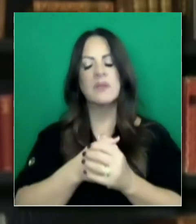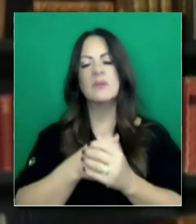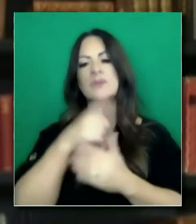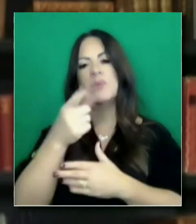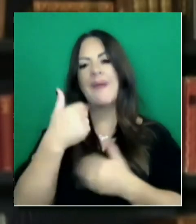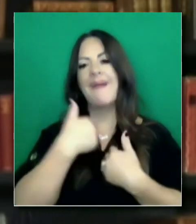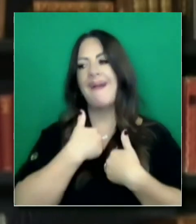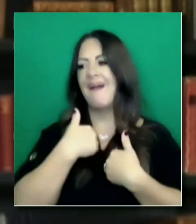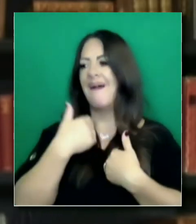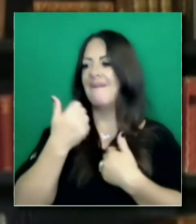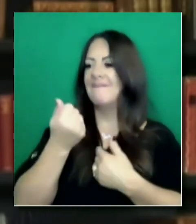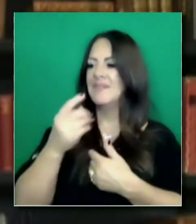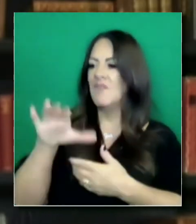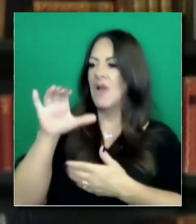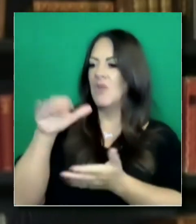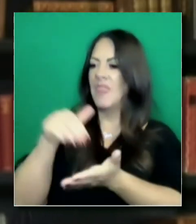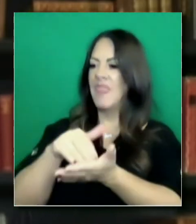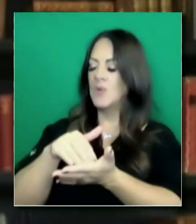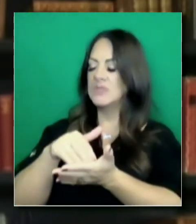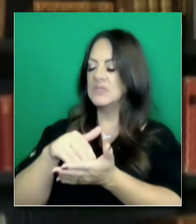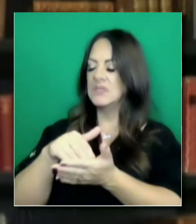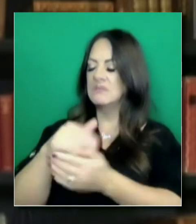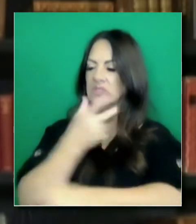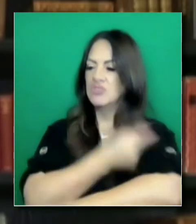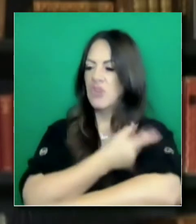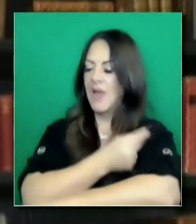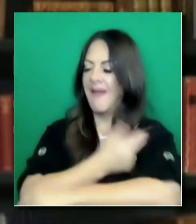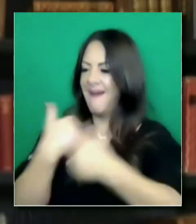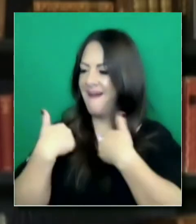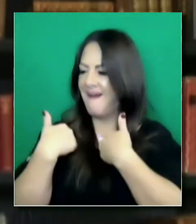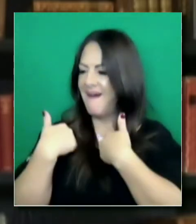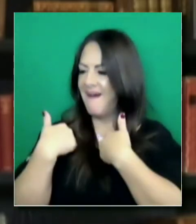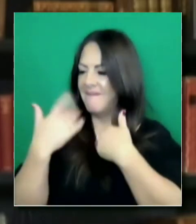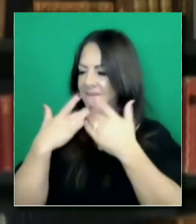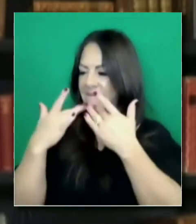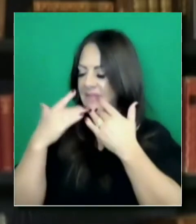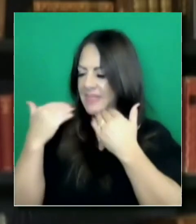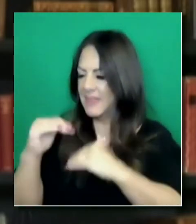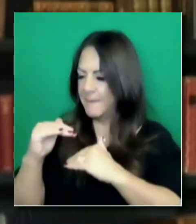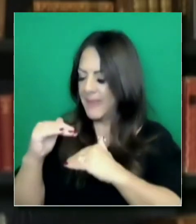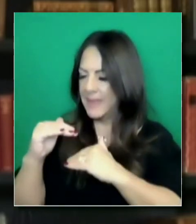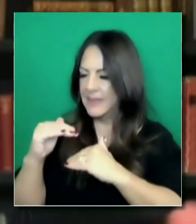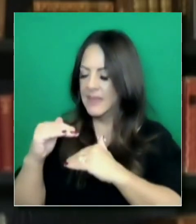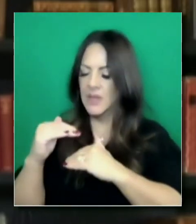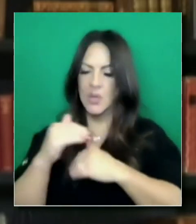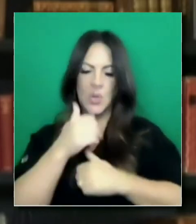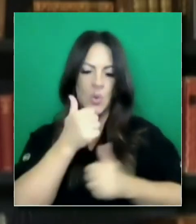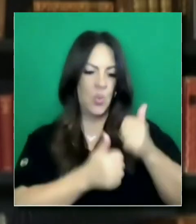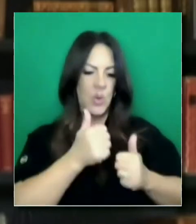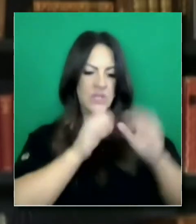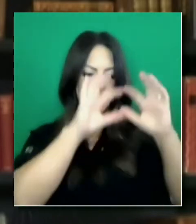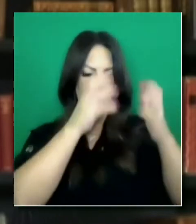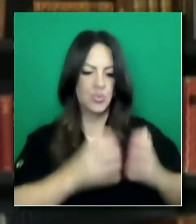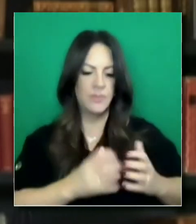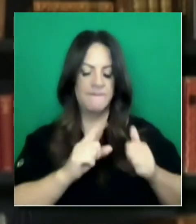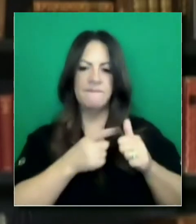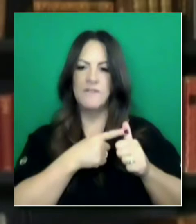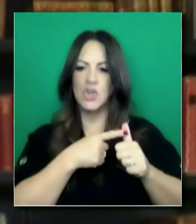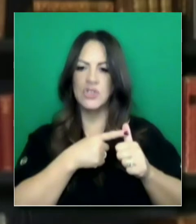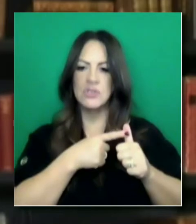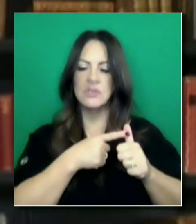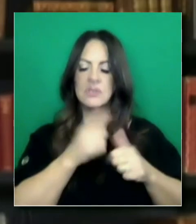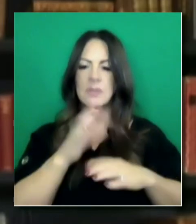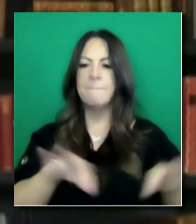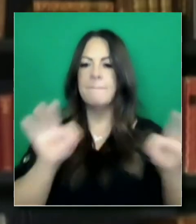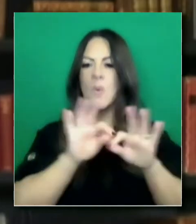100,000 doses and you are focusing on a limited supply in a limited frame with